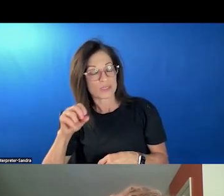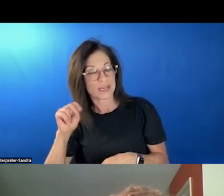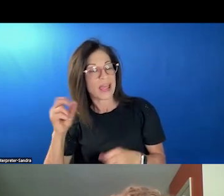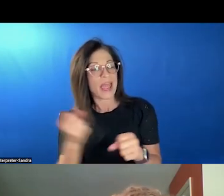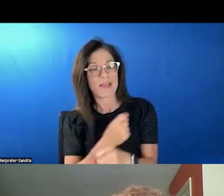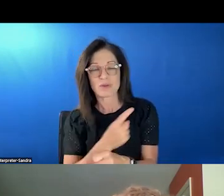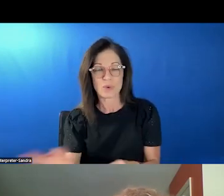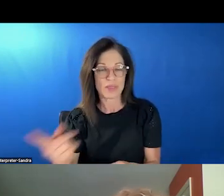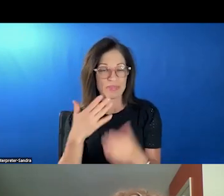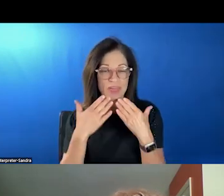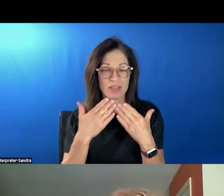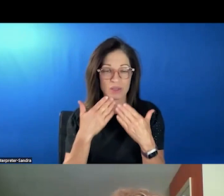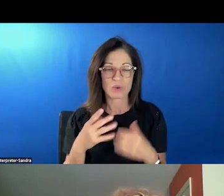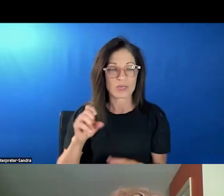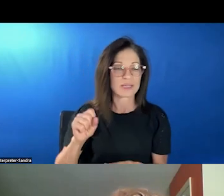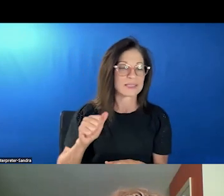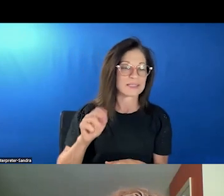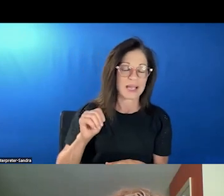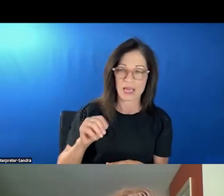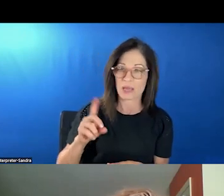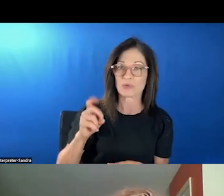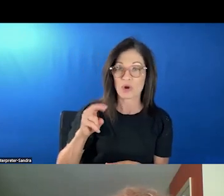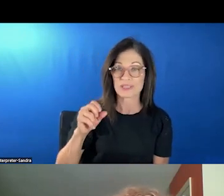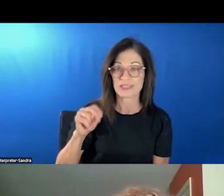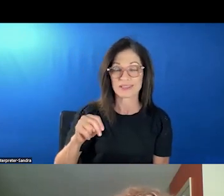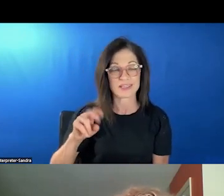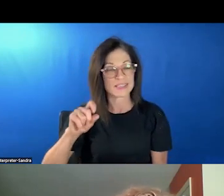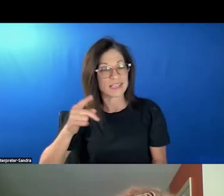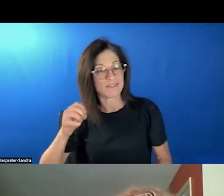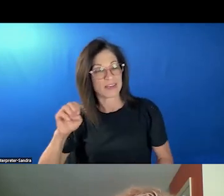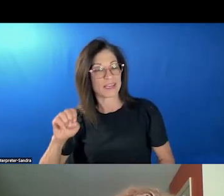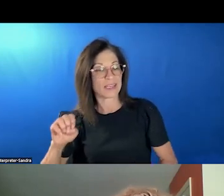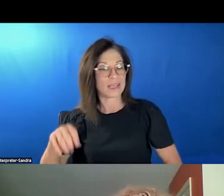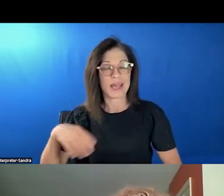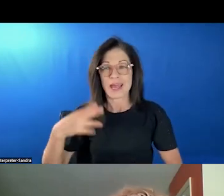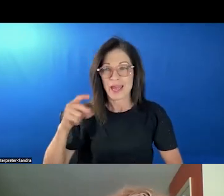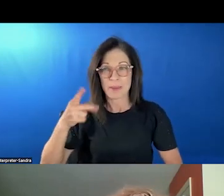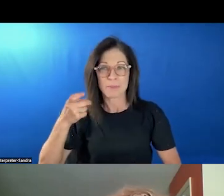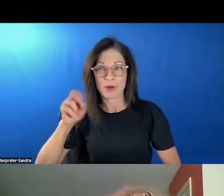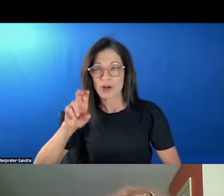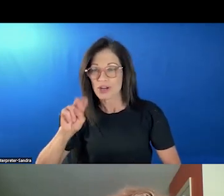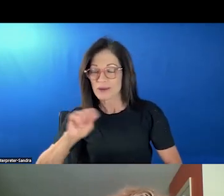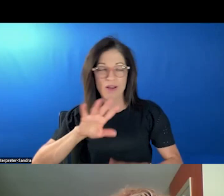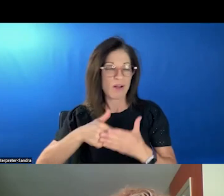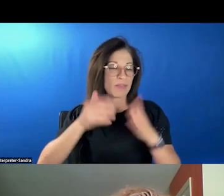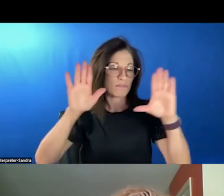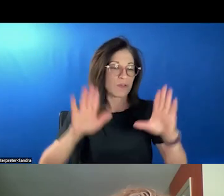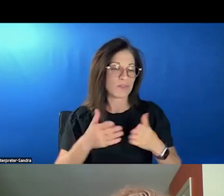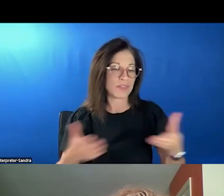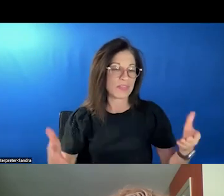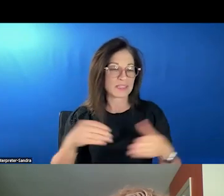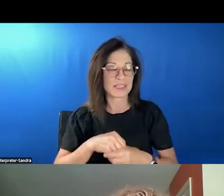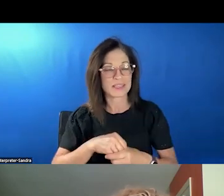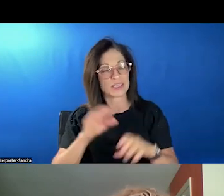being on, and Sam Dorson, Stephanie Hepburn. Just excellent perspectives and all of the thoughtful things in the chat.